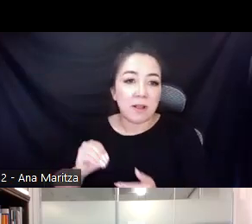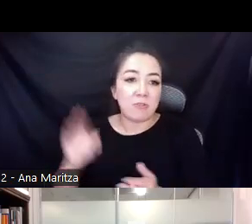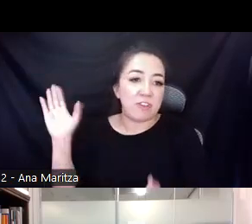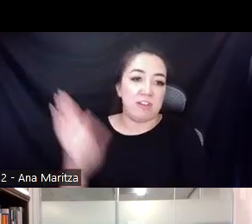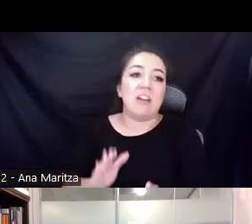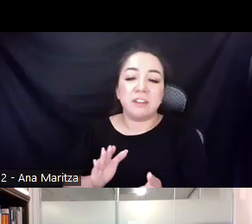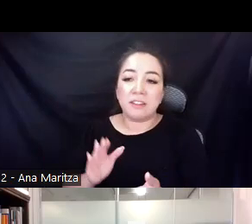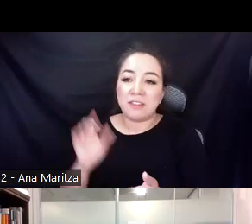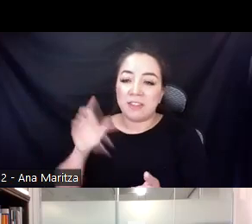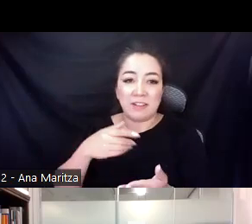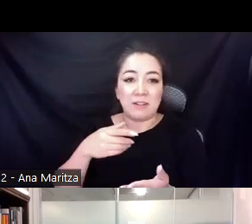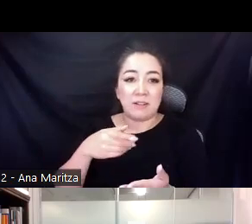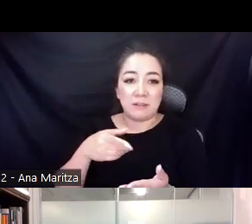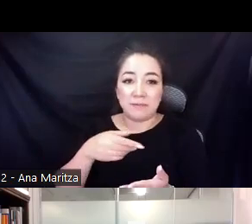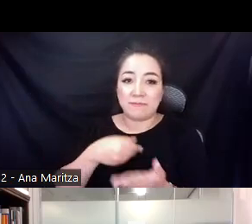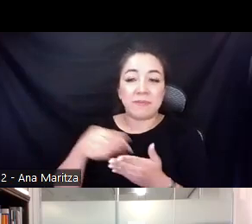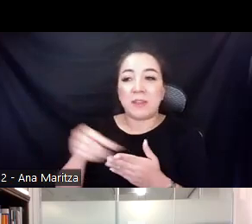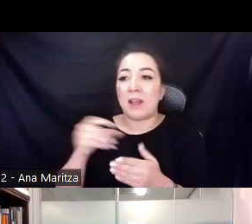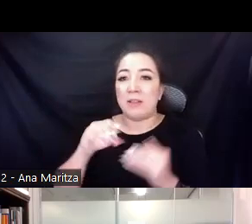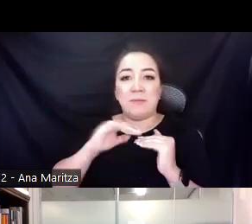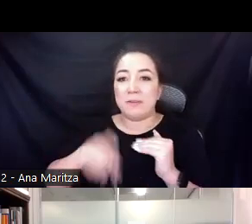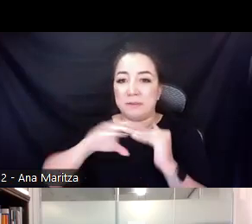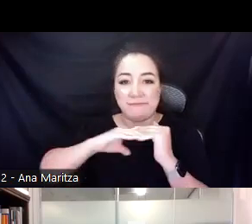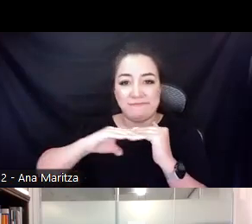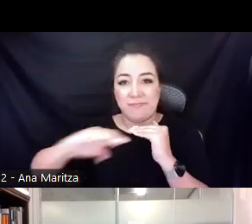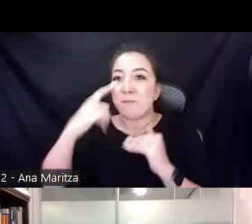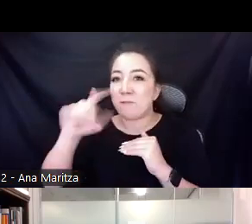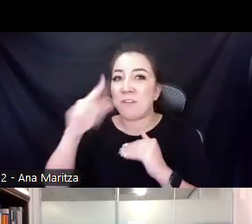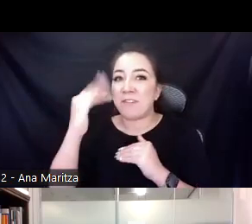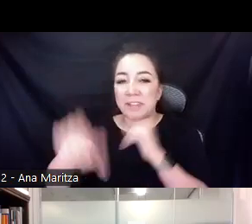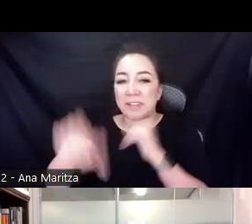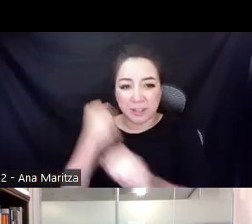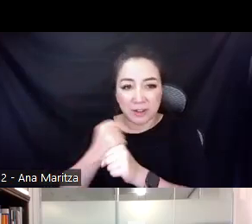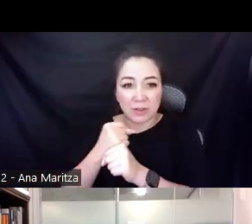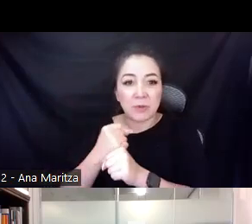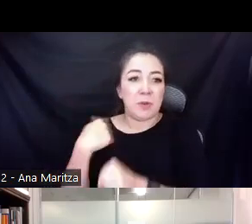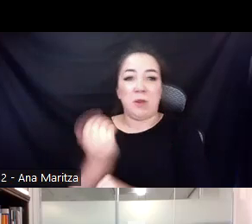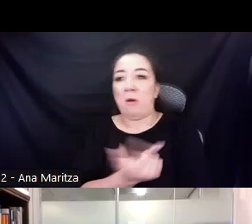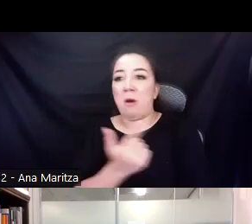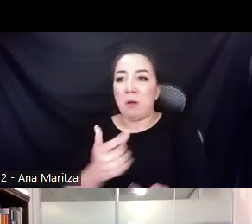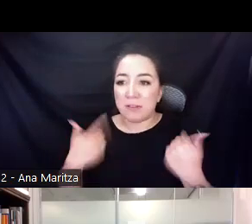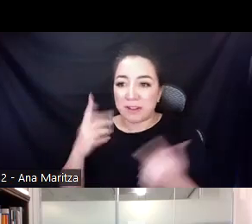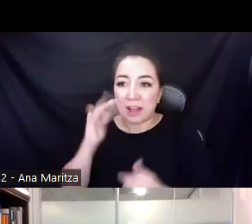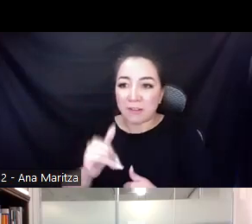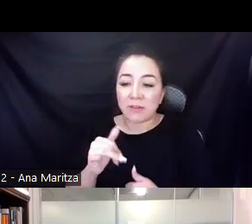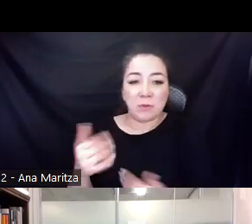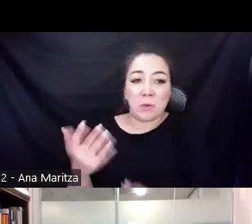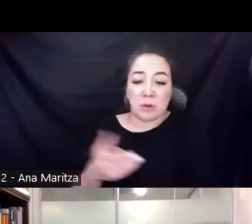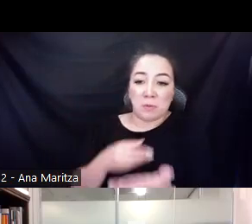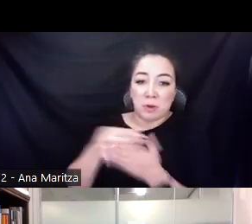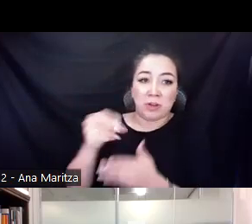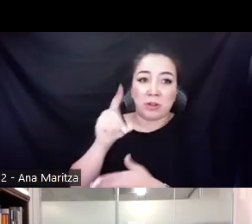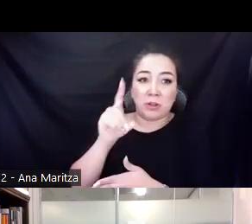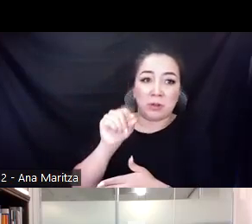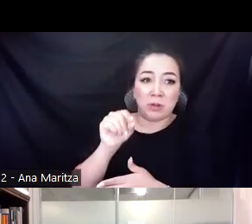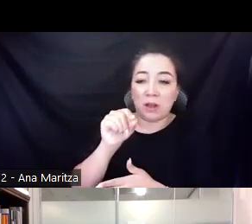this funding has been stagnant for 15 years. Now, we all who live in California know that what you purchased in